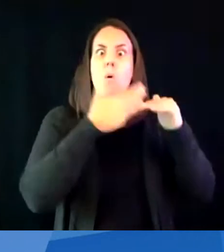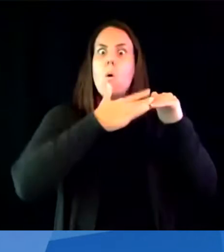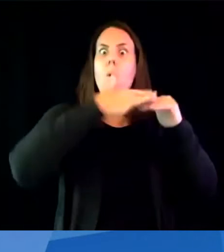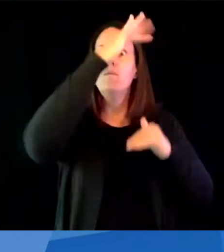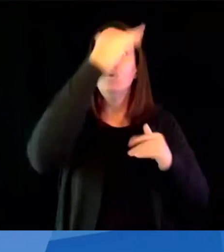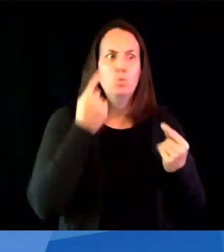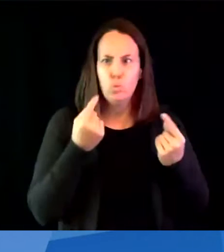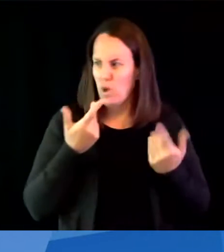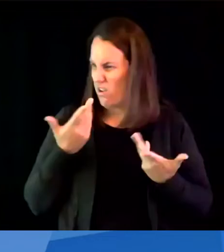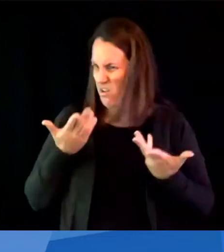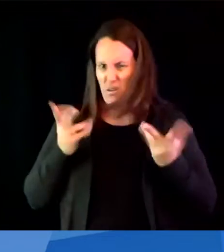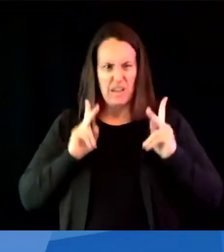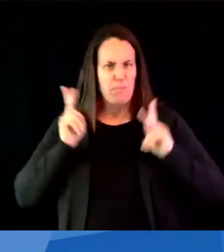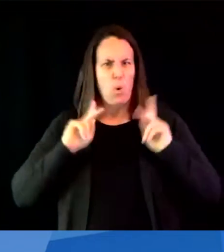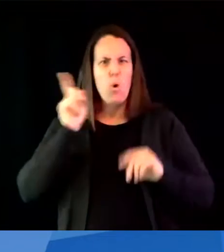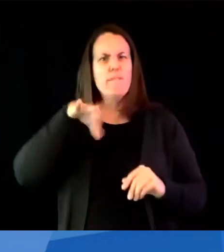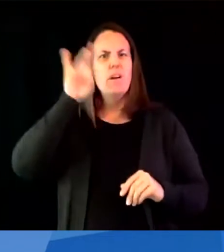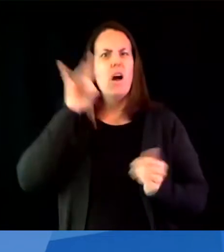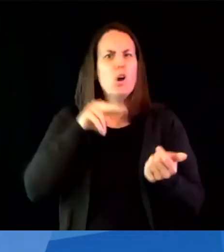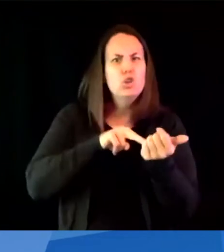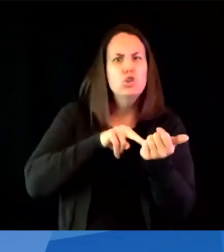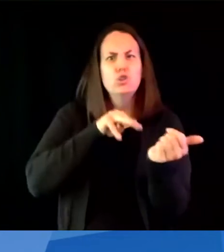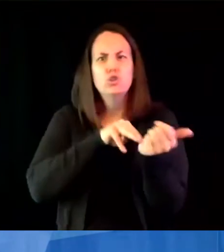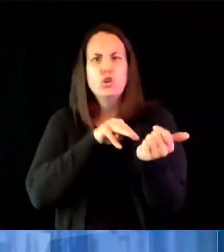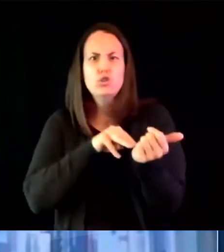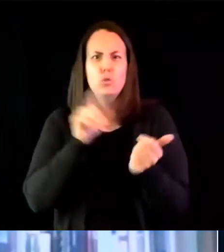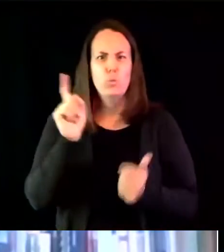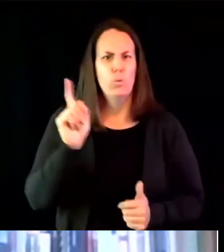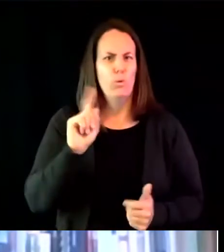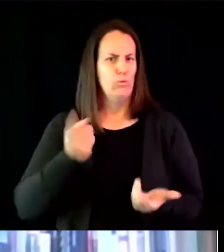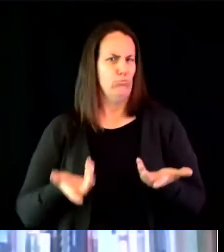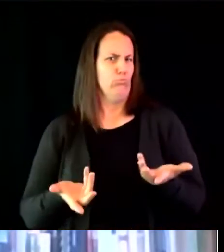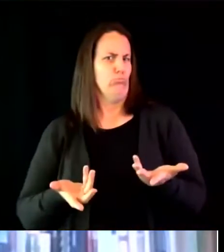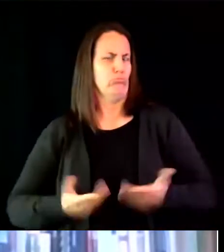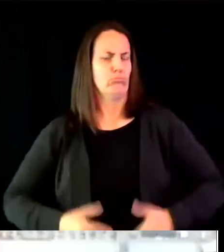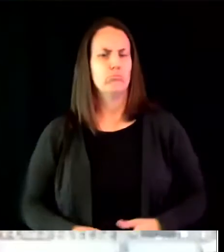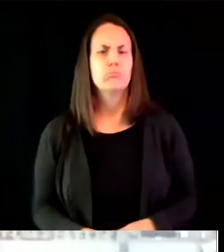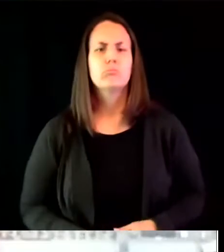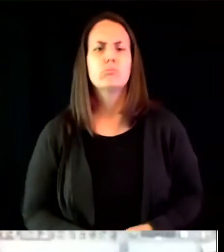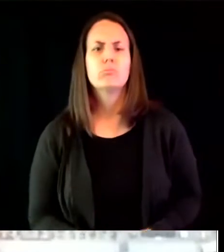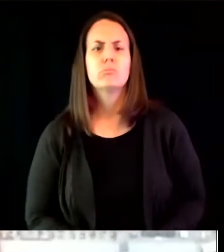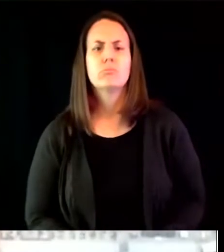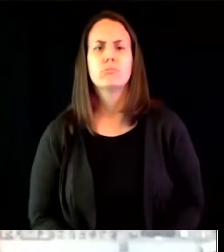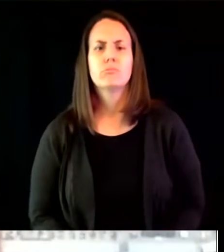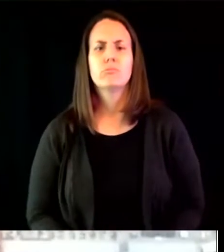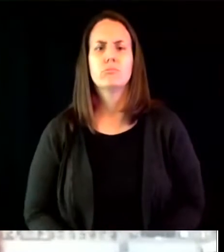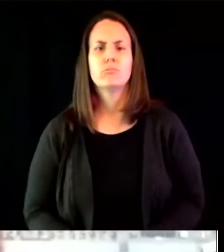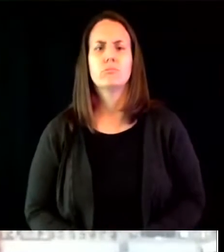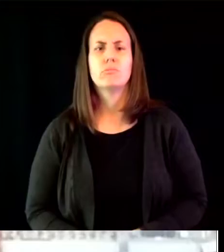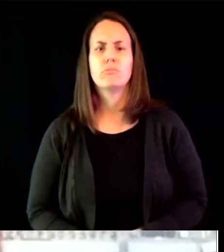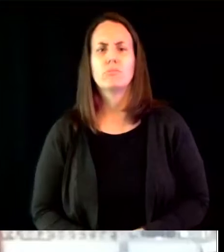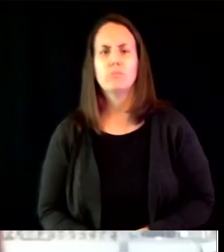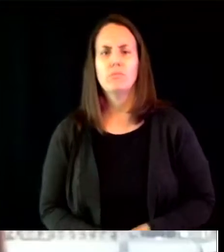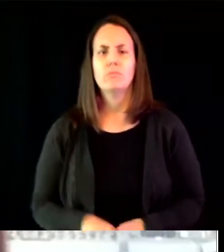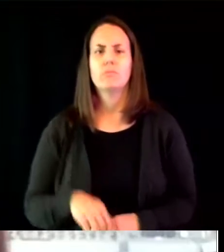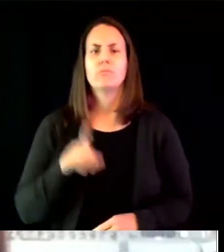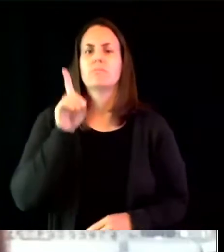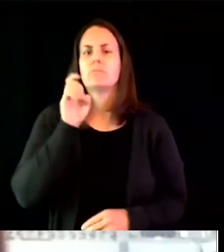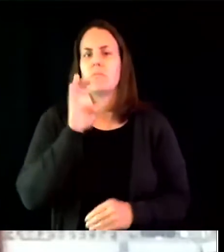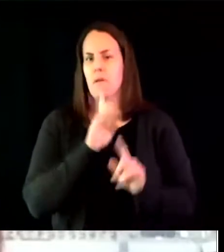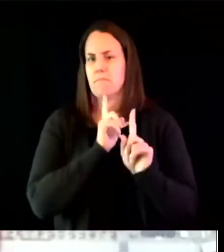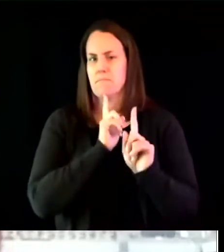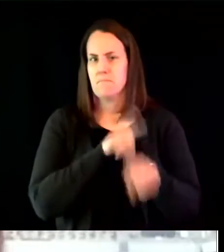you. Deb? That's really based on the information that we receive from hospitals as they begin